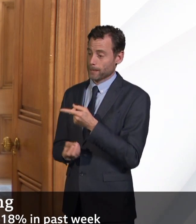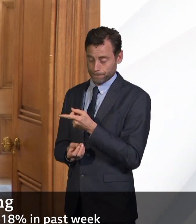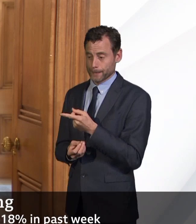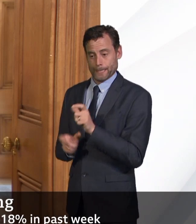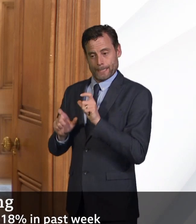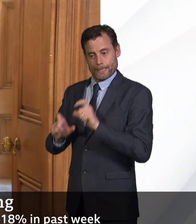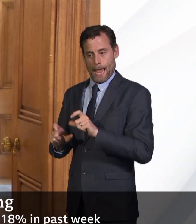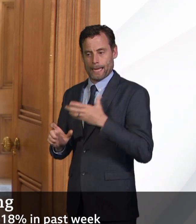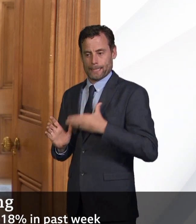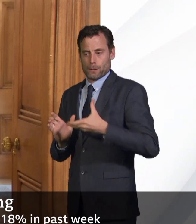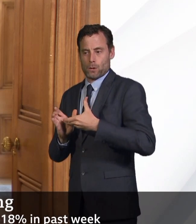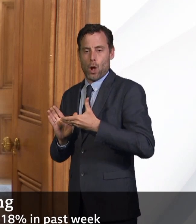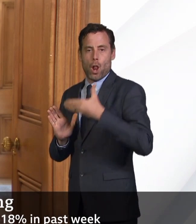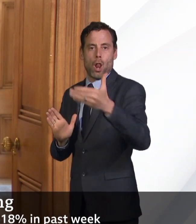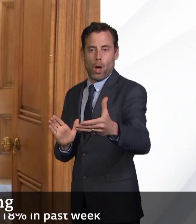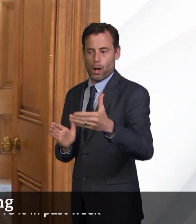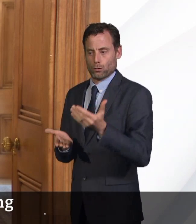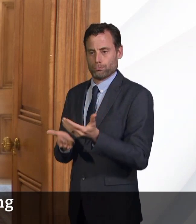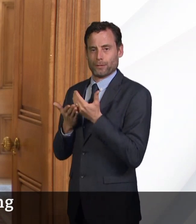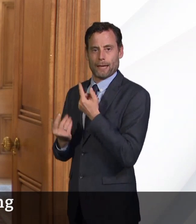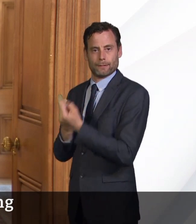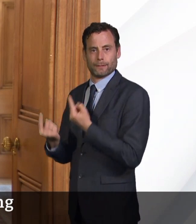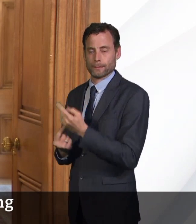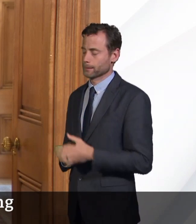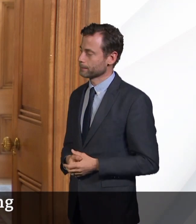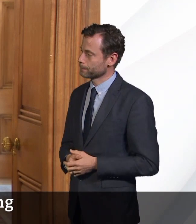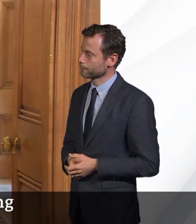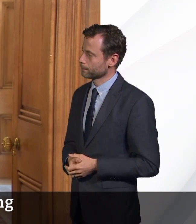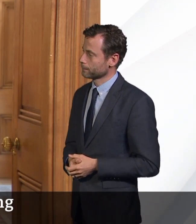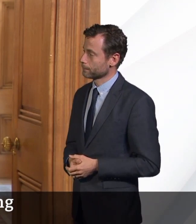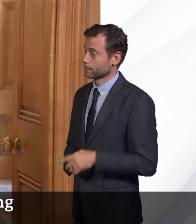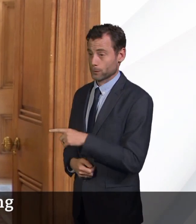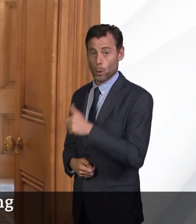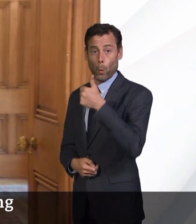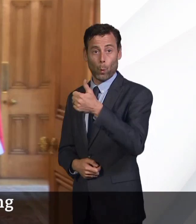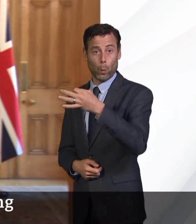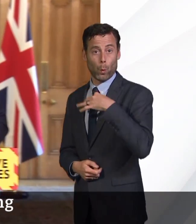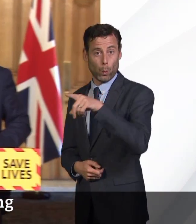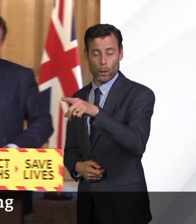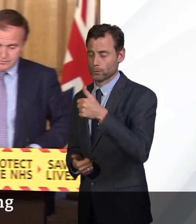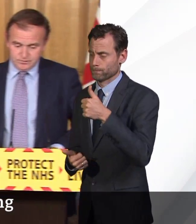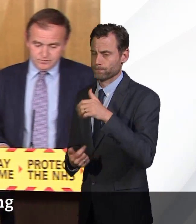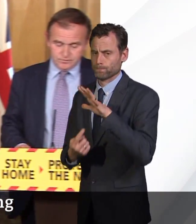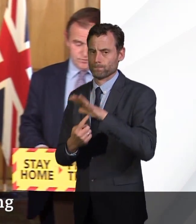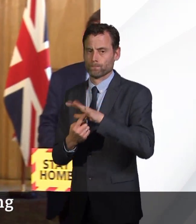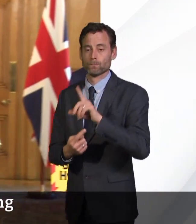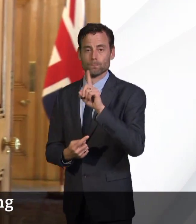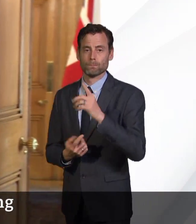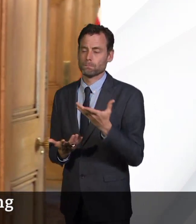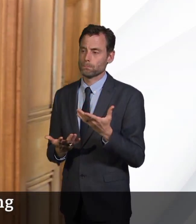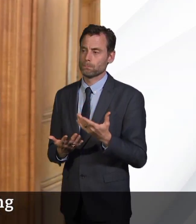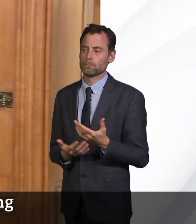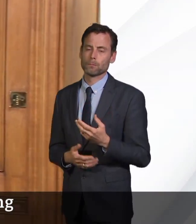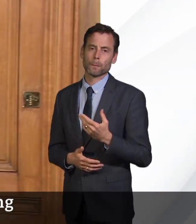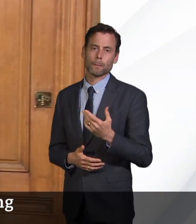of times and protect themselves. Stephen, is there anything to add? Yes, a very good question. So yes, it is true that